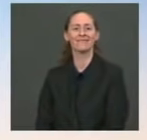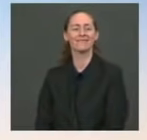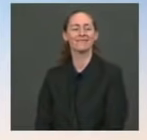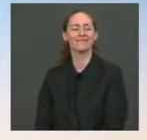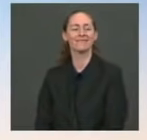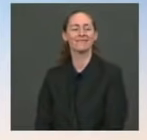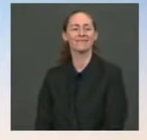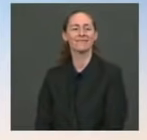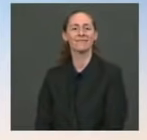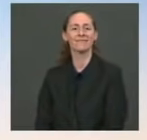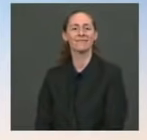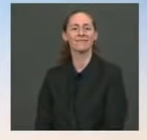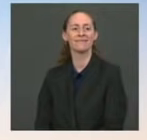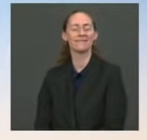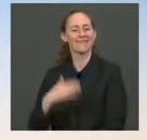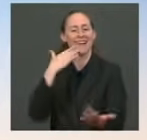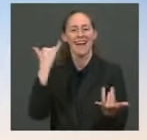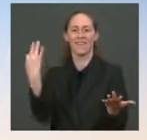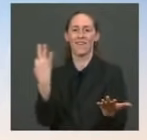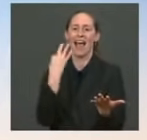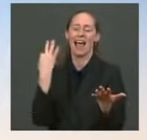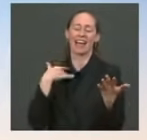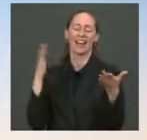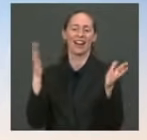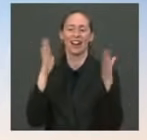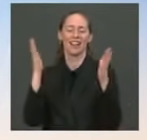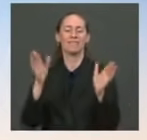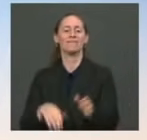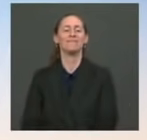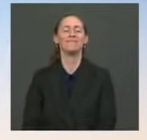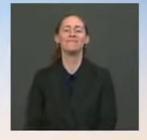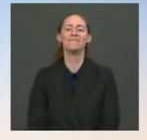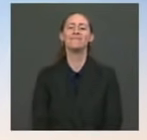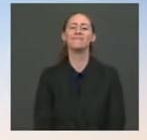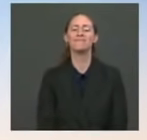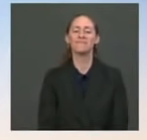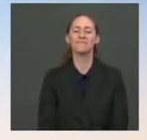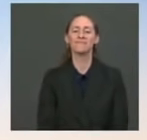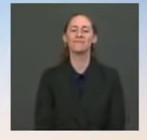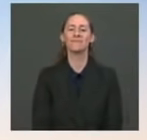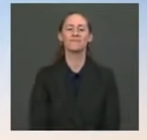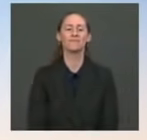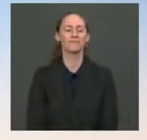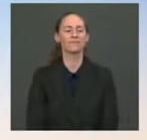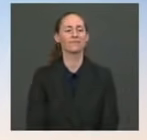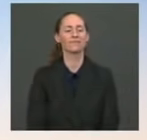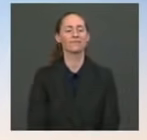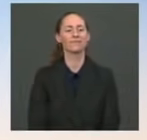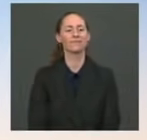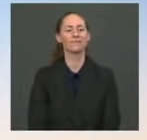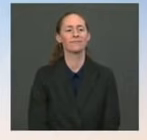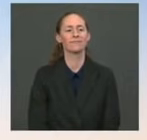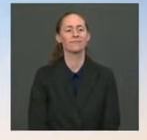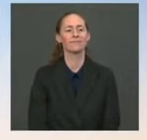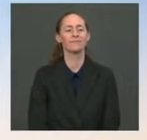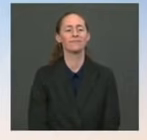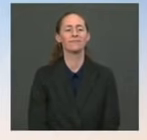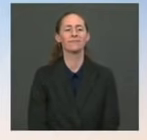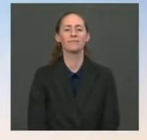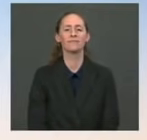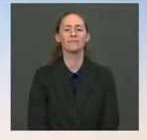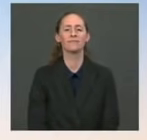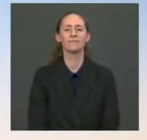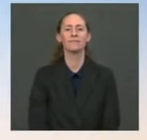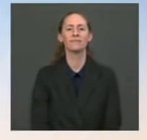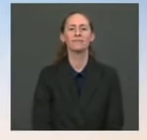It's a Friday. I want to clarify something. Sure. You said a moment ago, and then I have another question. When you say that the president has determined that it's not appropriate